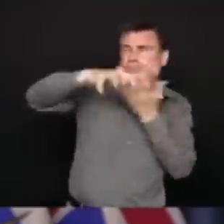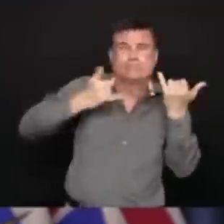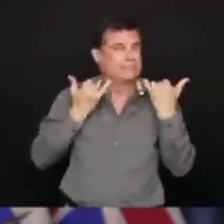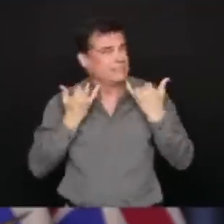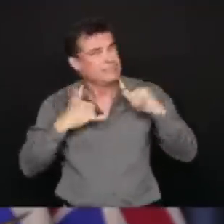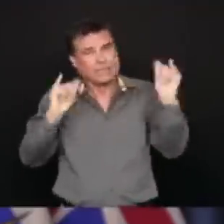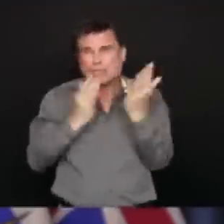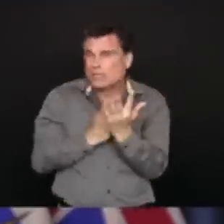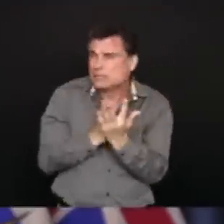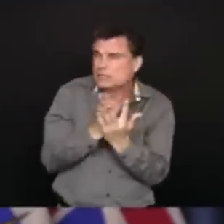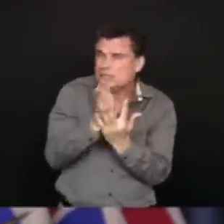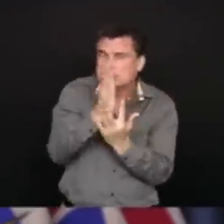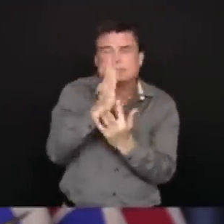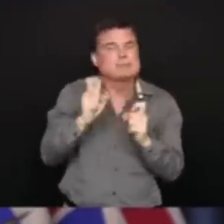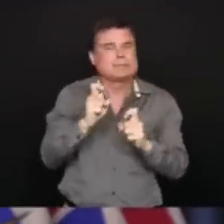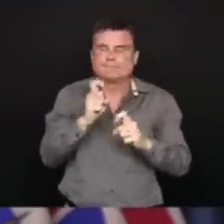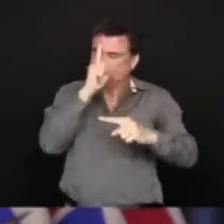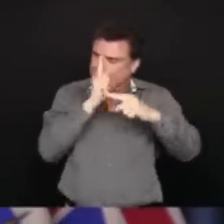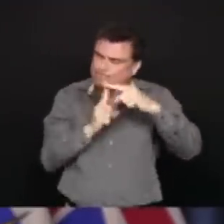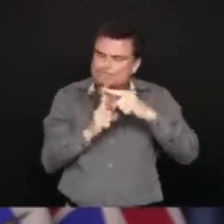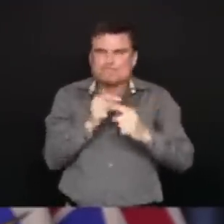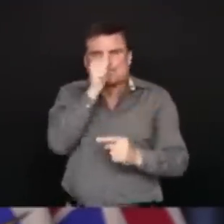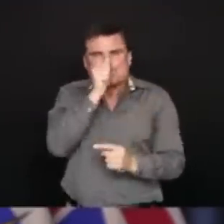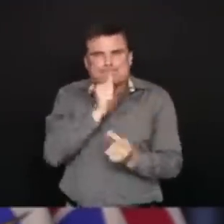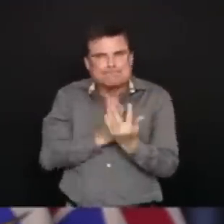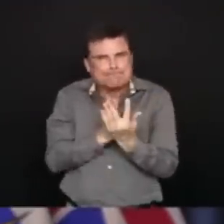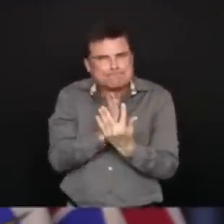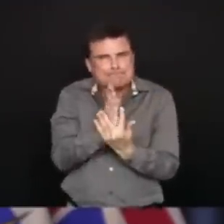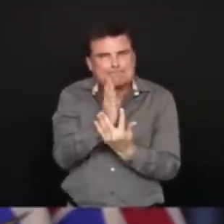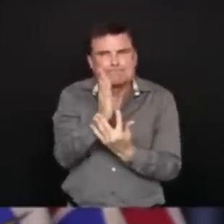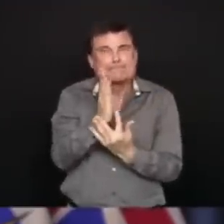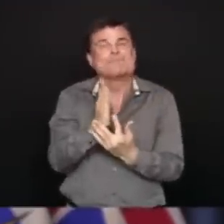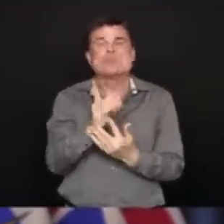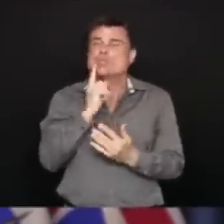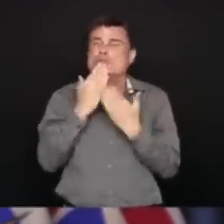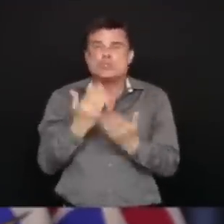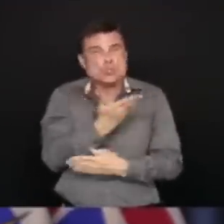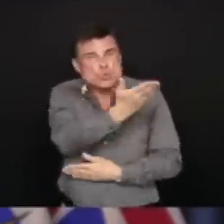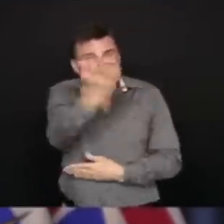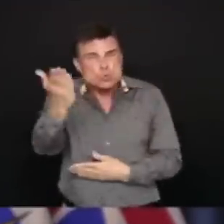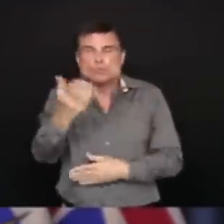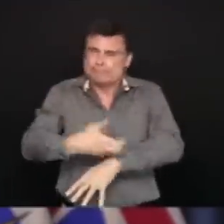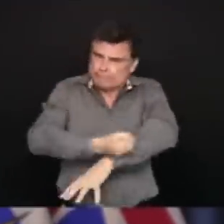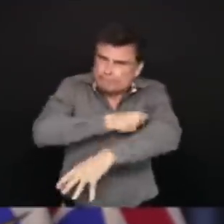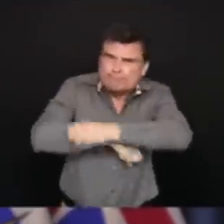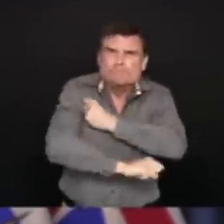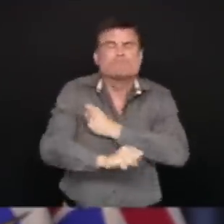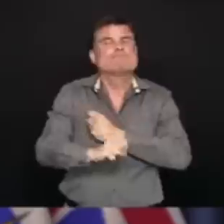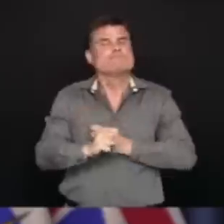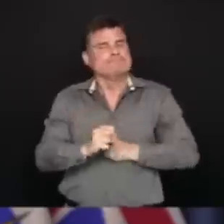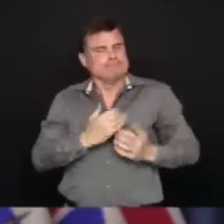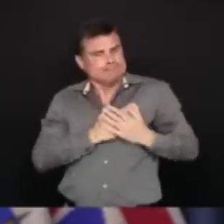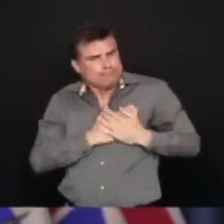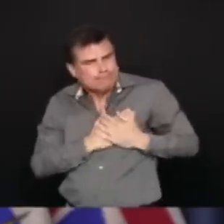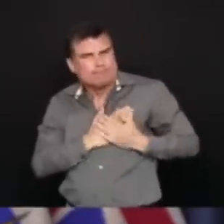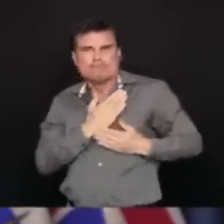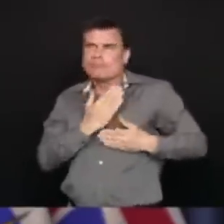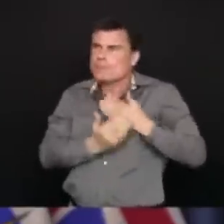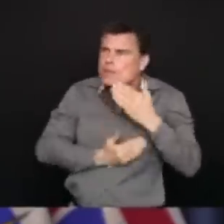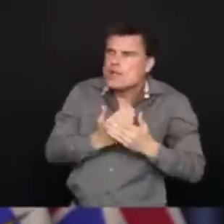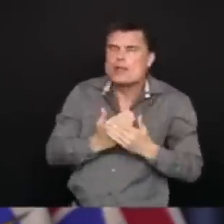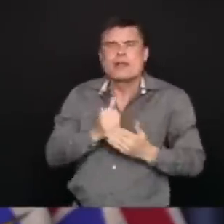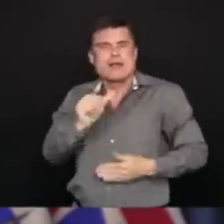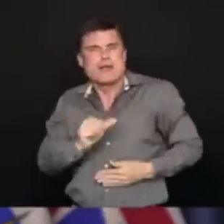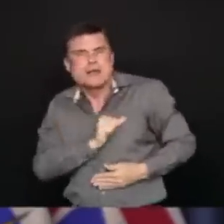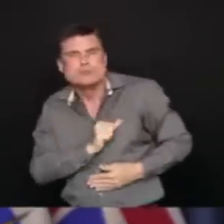their compassion to each other, their kindness, and their commitment to protecting our loved ones, protecting our seniors and elders as best